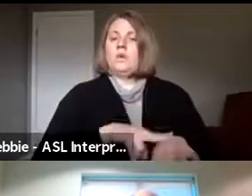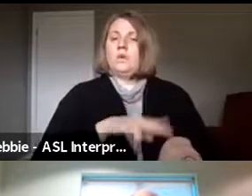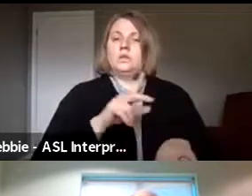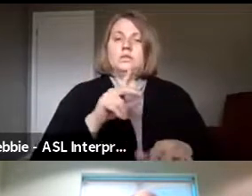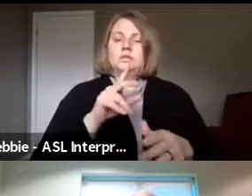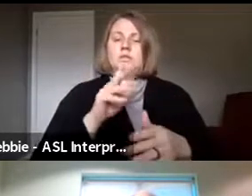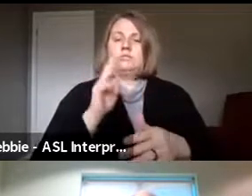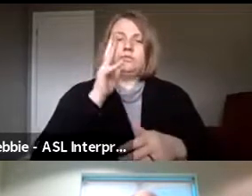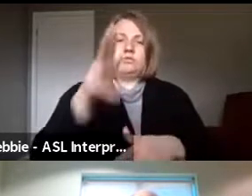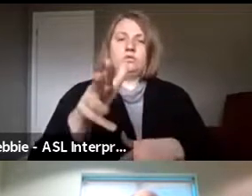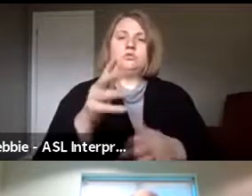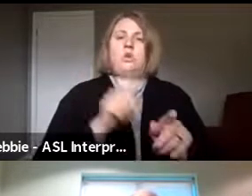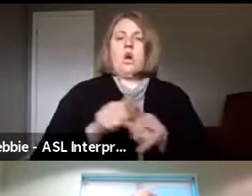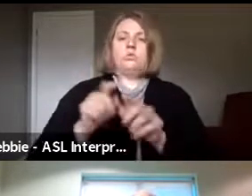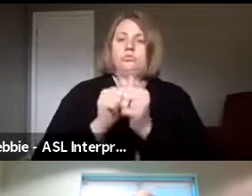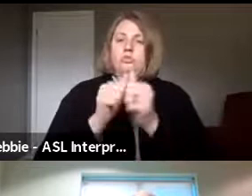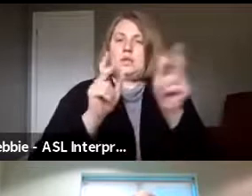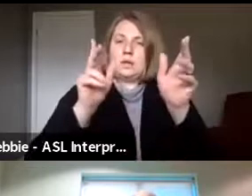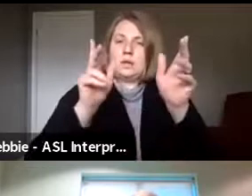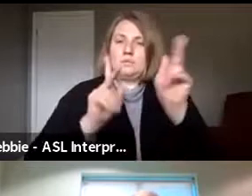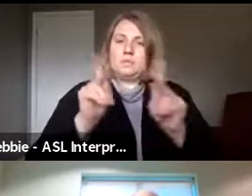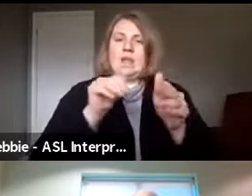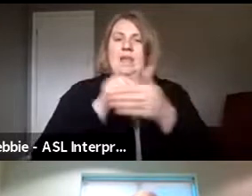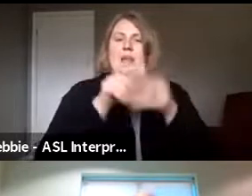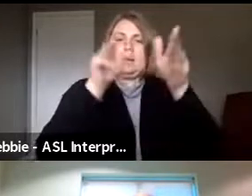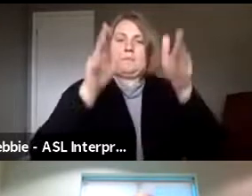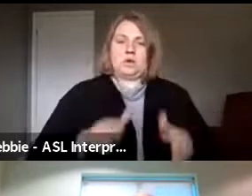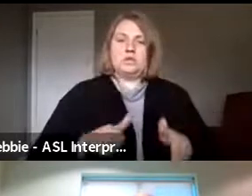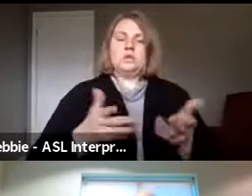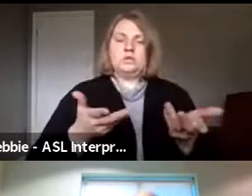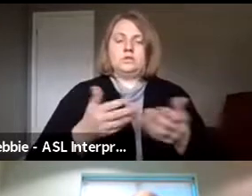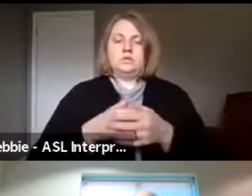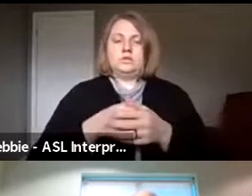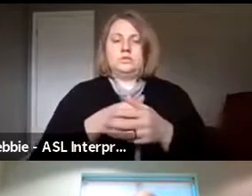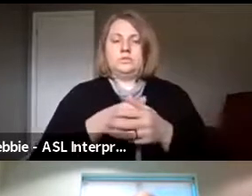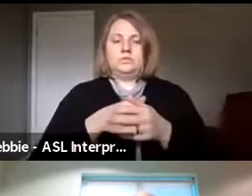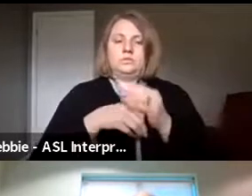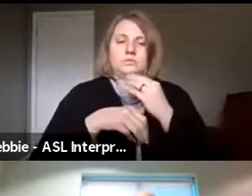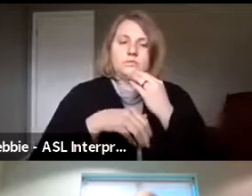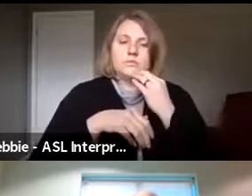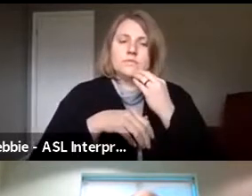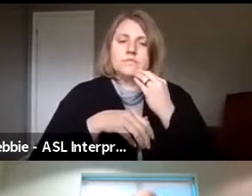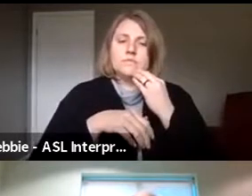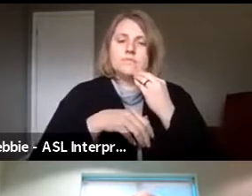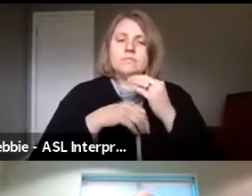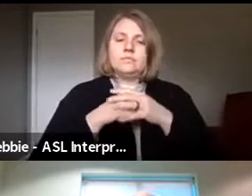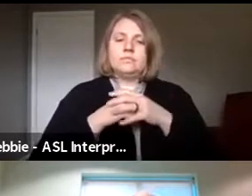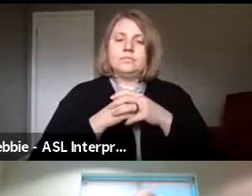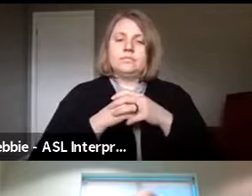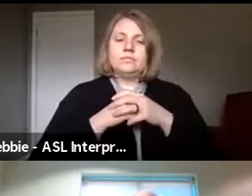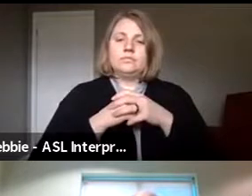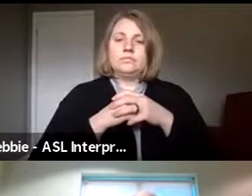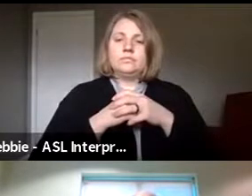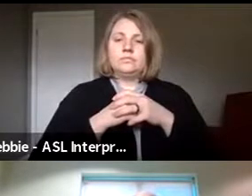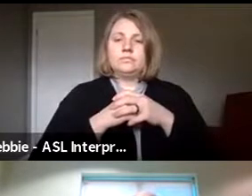you can also do these things with people and in the same room. Radical. So I think